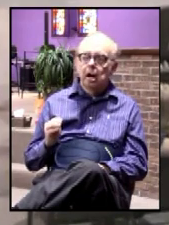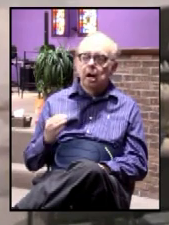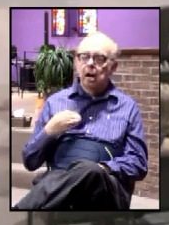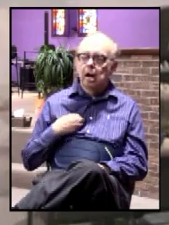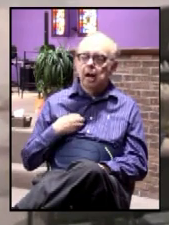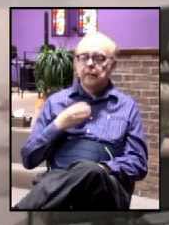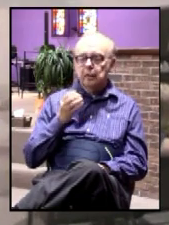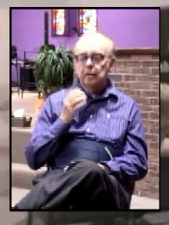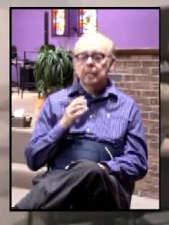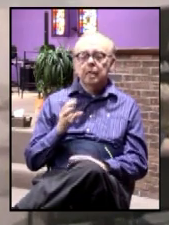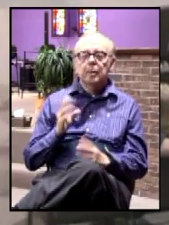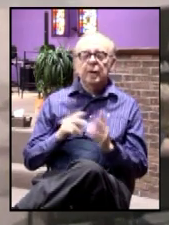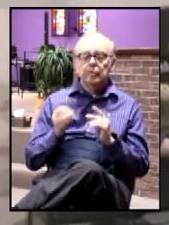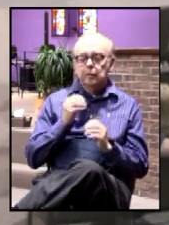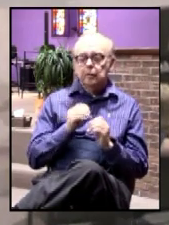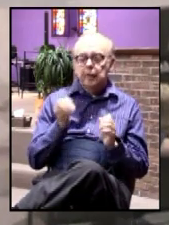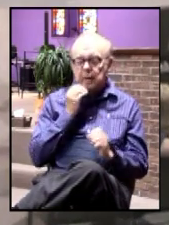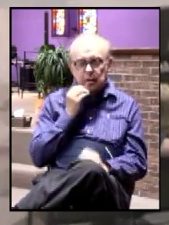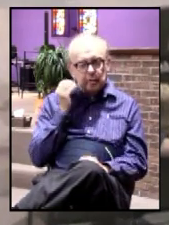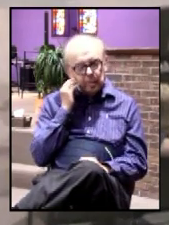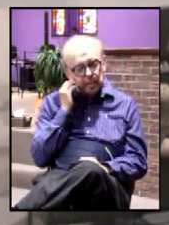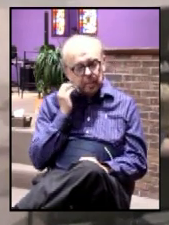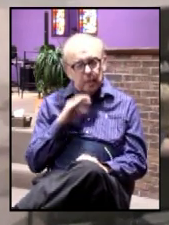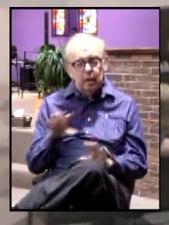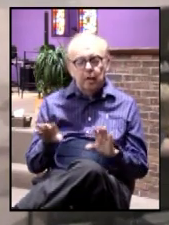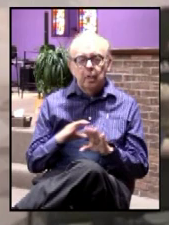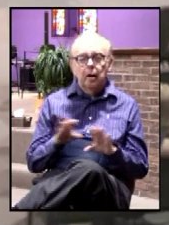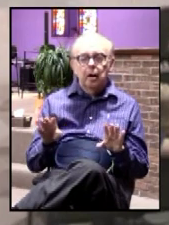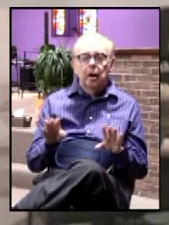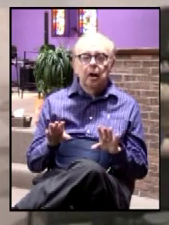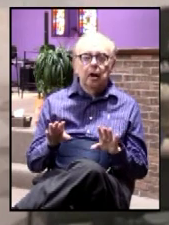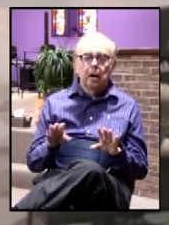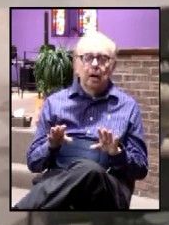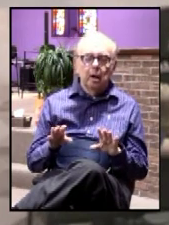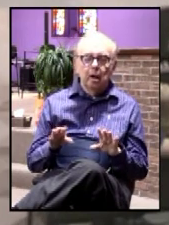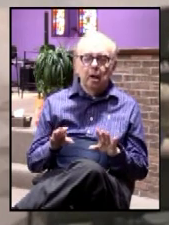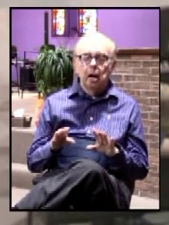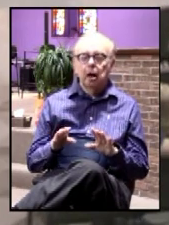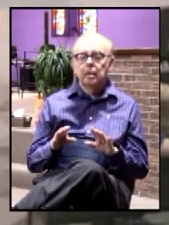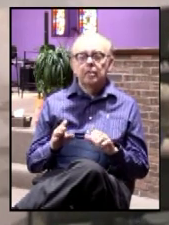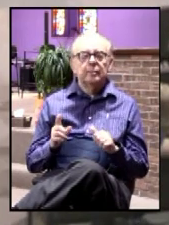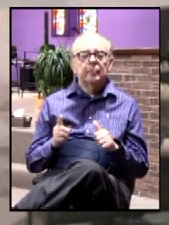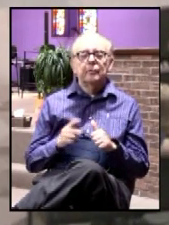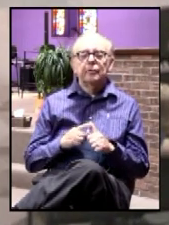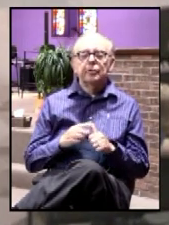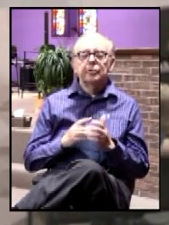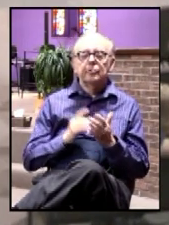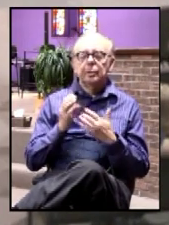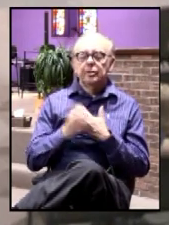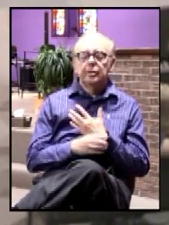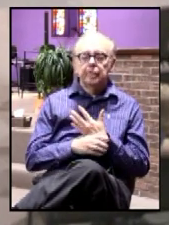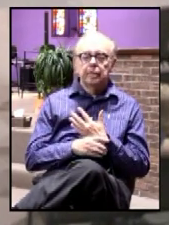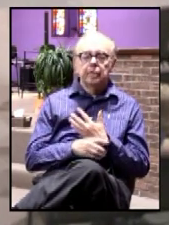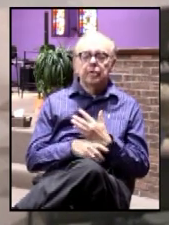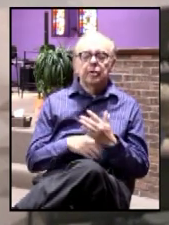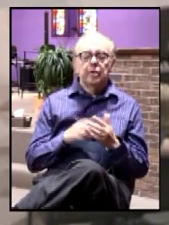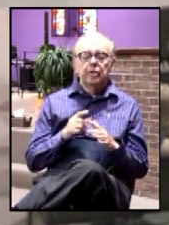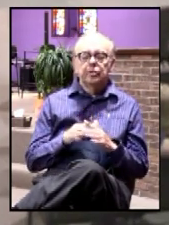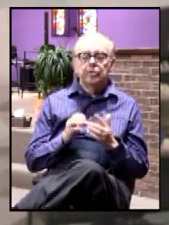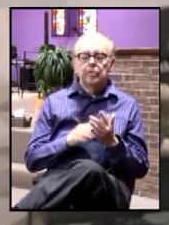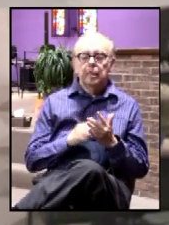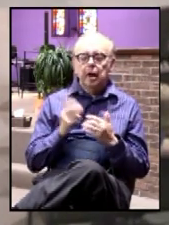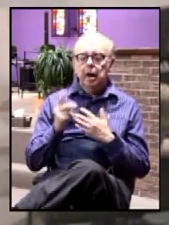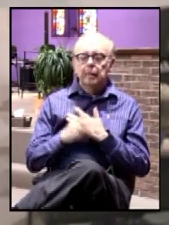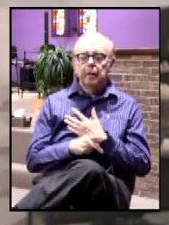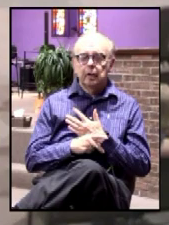have homeless and all this stuff, and they bring them into the churches and they do this. They do this from the 1st of December to the end of April, or 1st of April, somewhere in